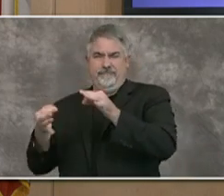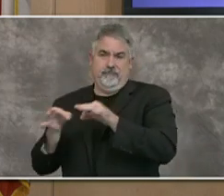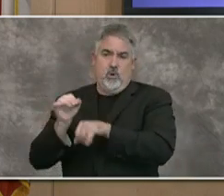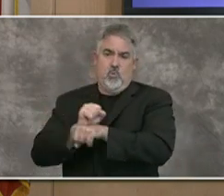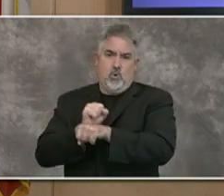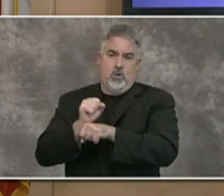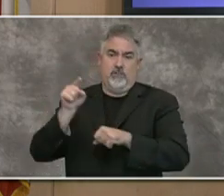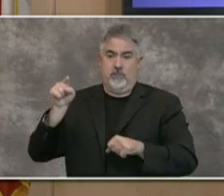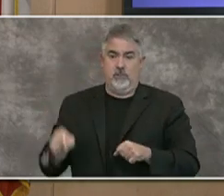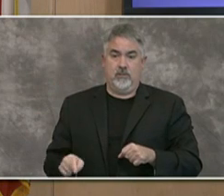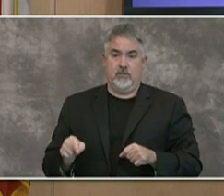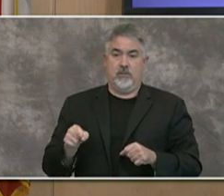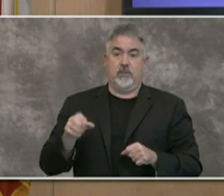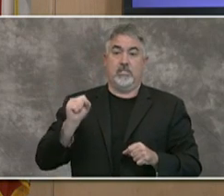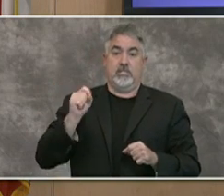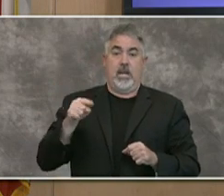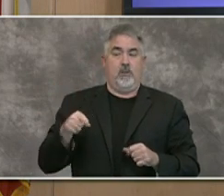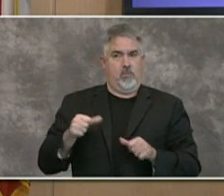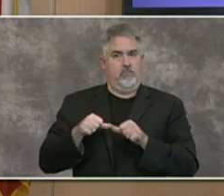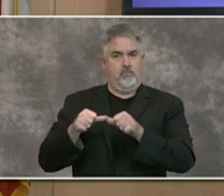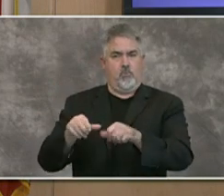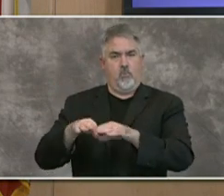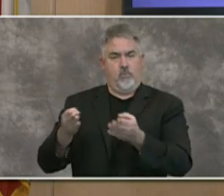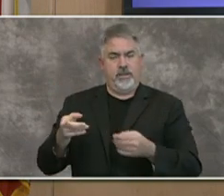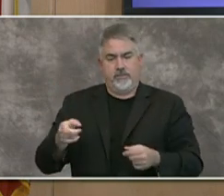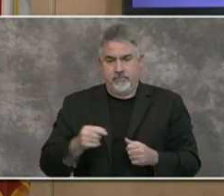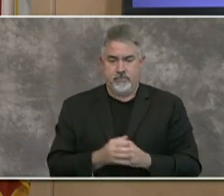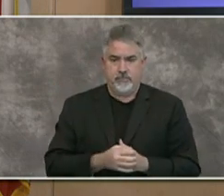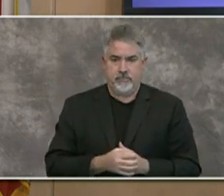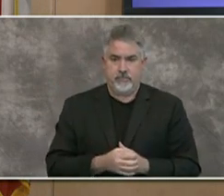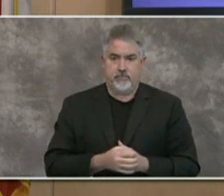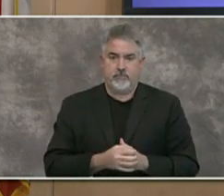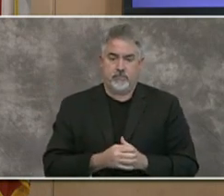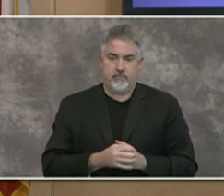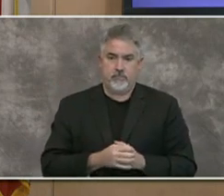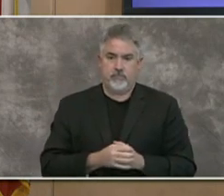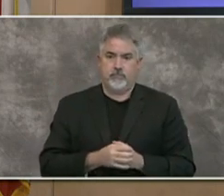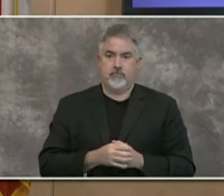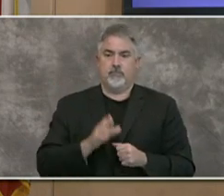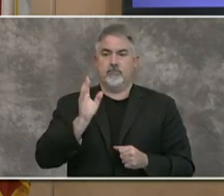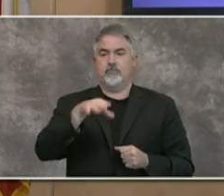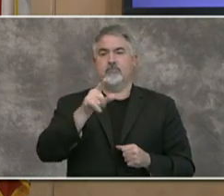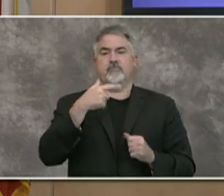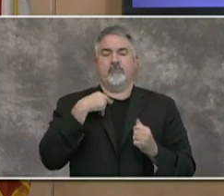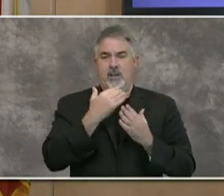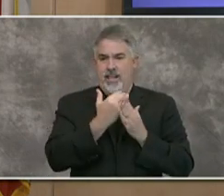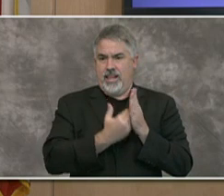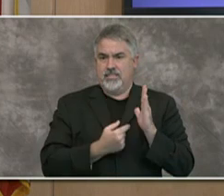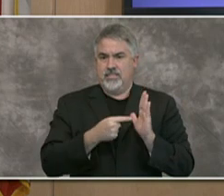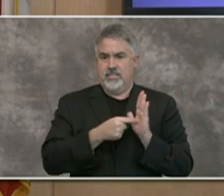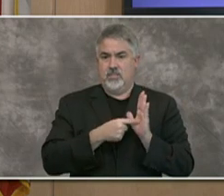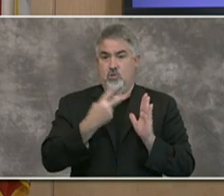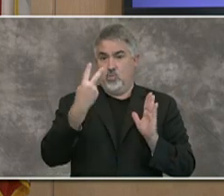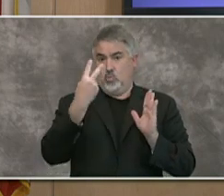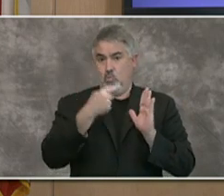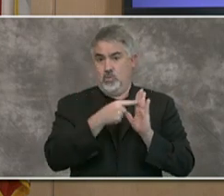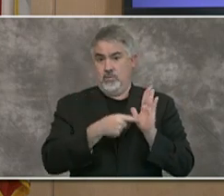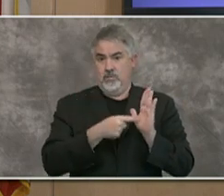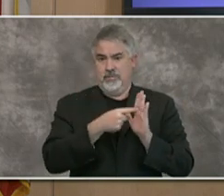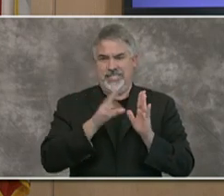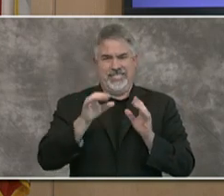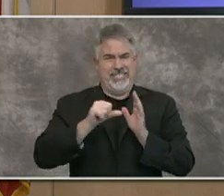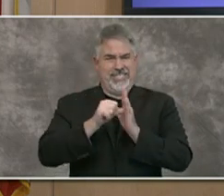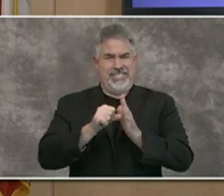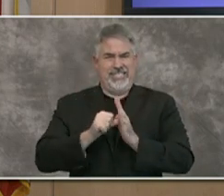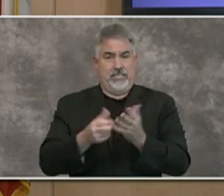of San Diego. In addition to several items on our regular agenda, there's two agenda items I would like to highlight for you.